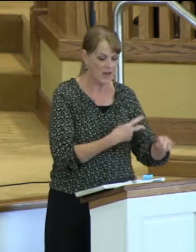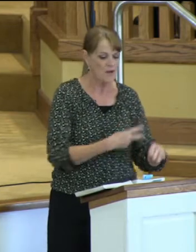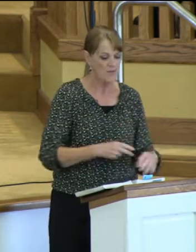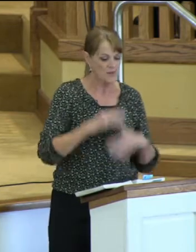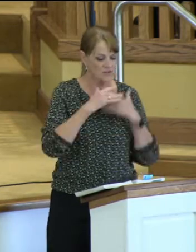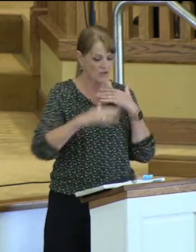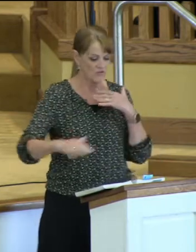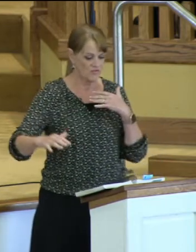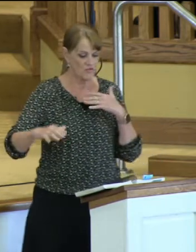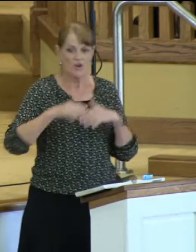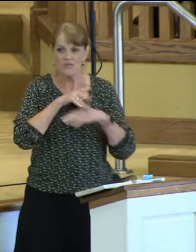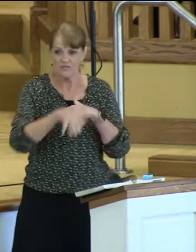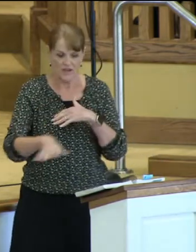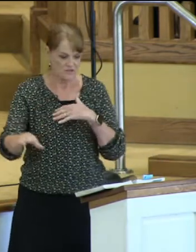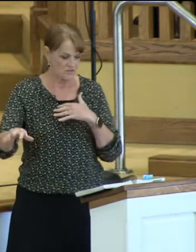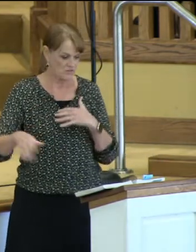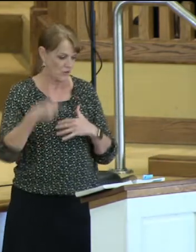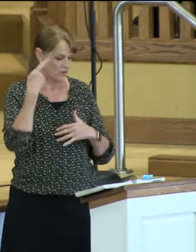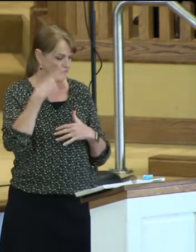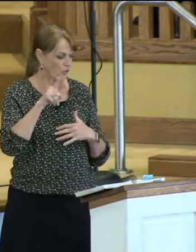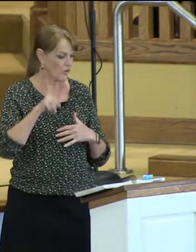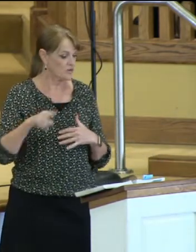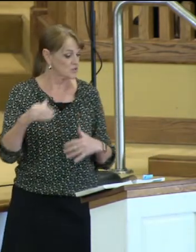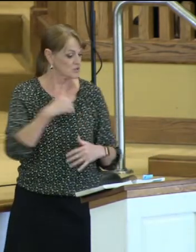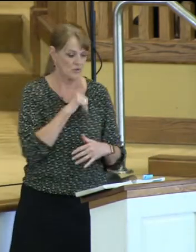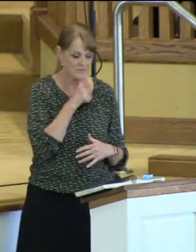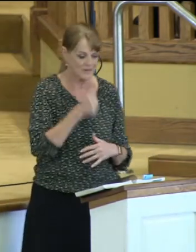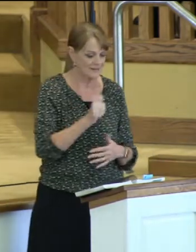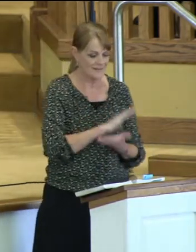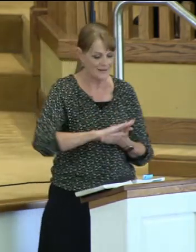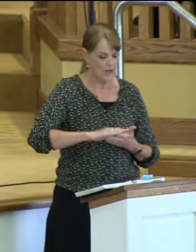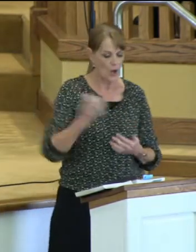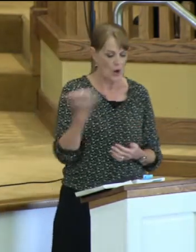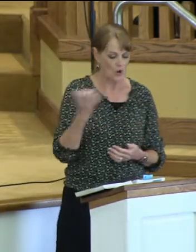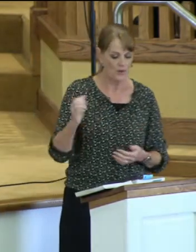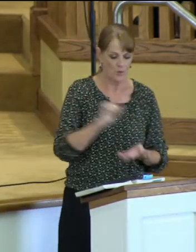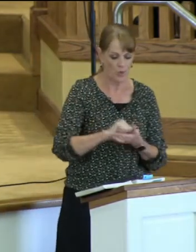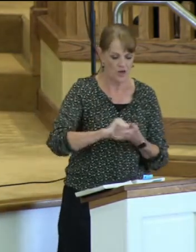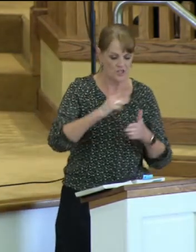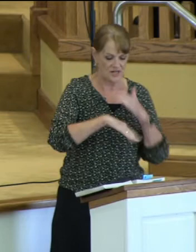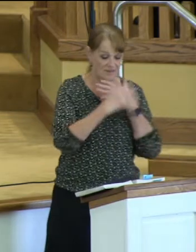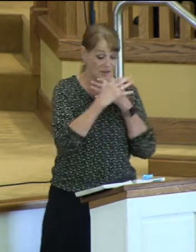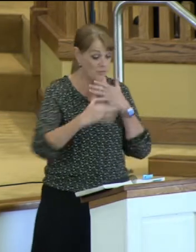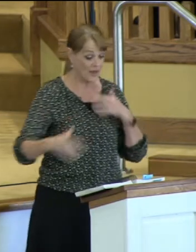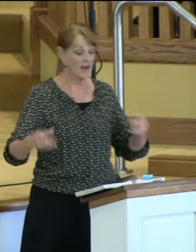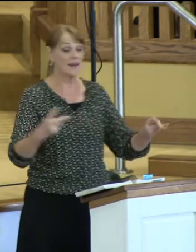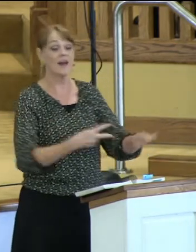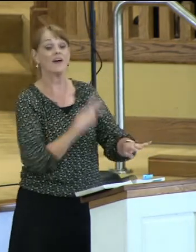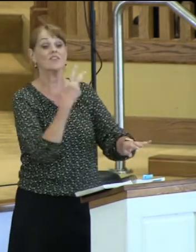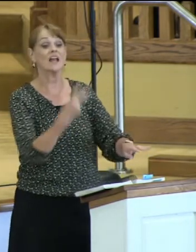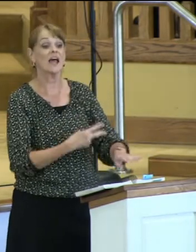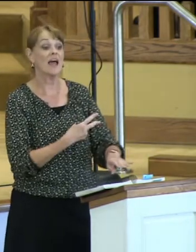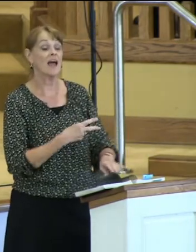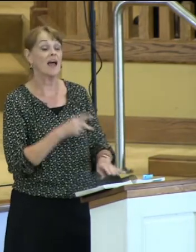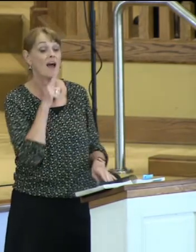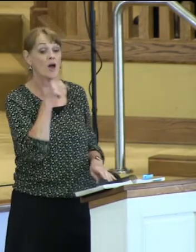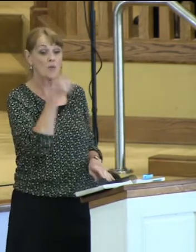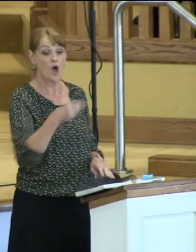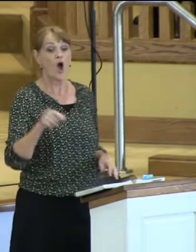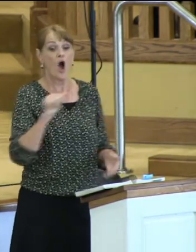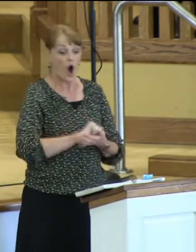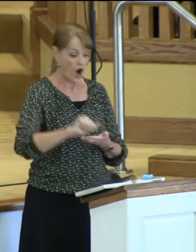Lamb. There's a fountain flowing for the soul on me. Oh, be washed in the blood of the